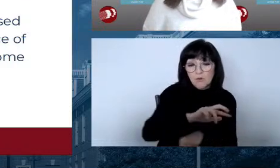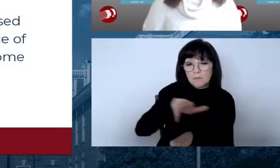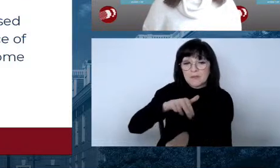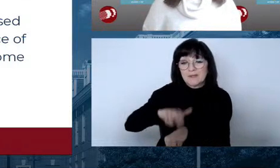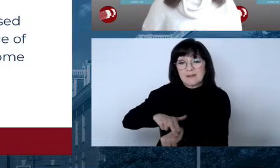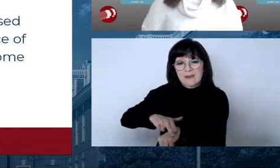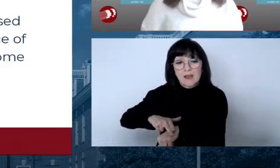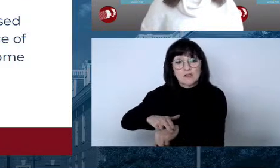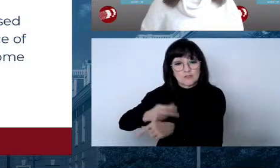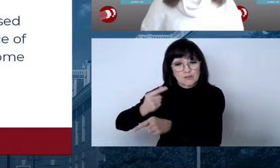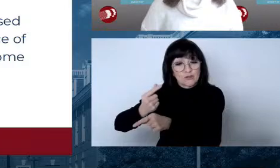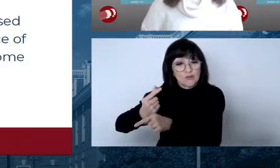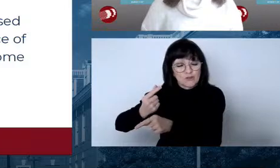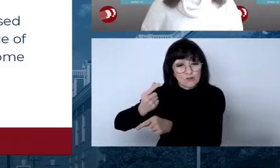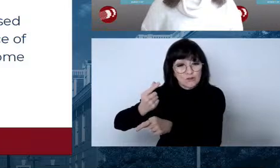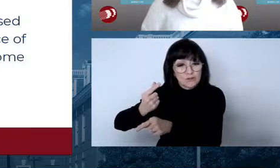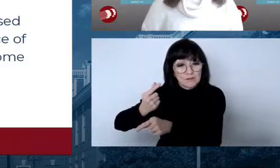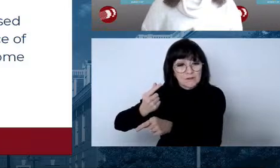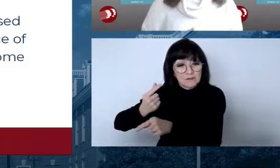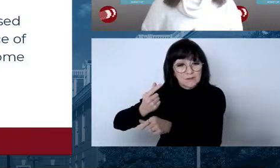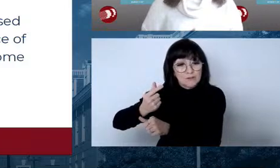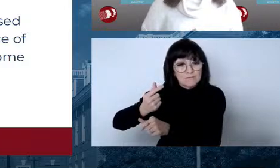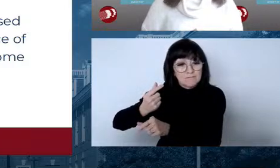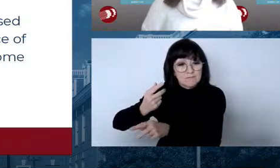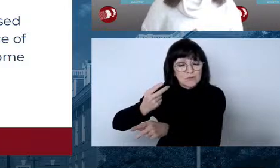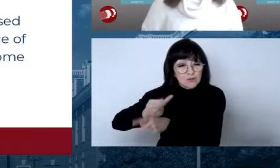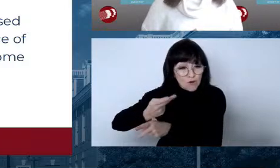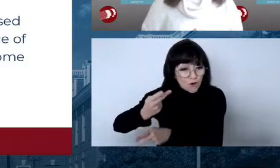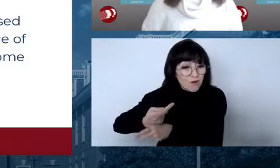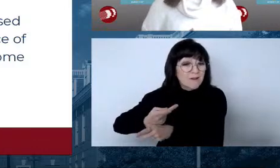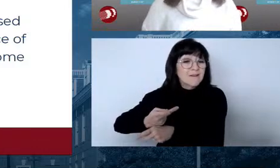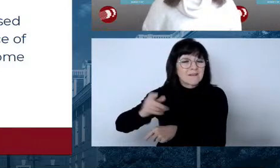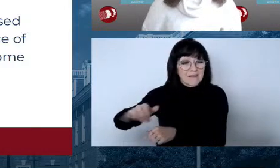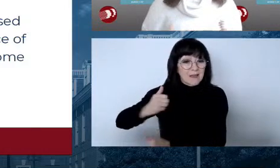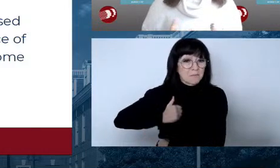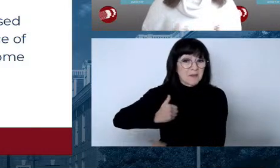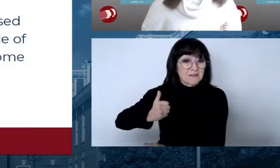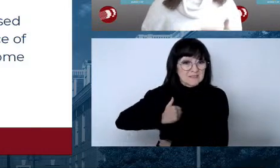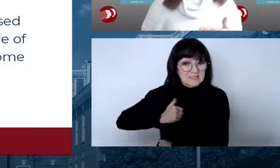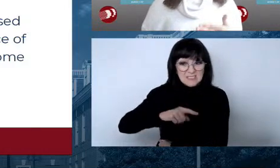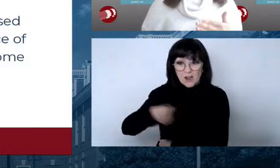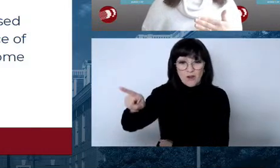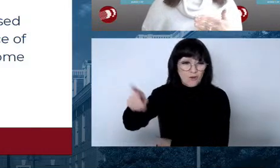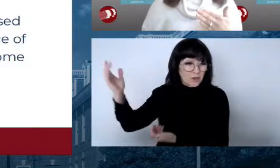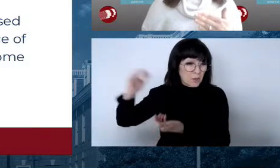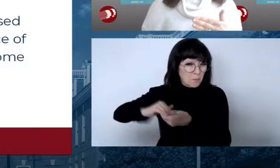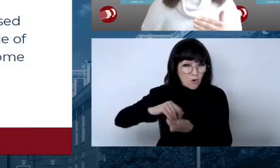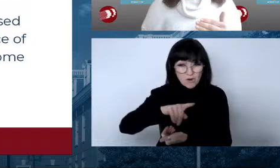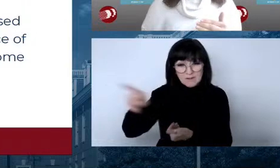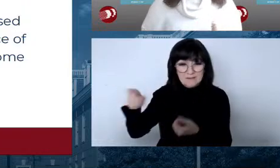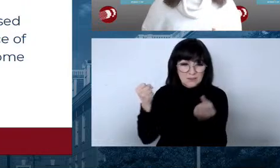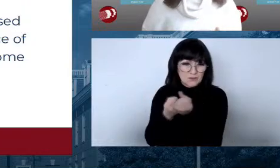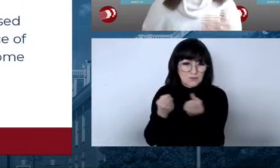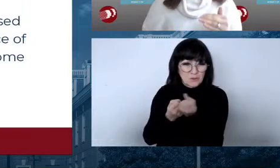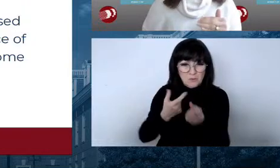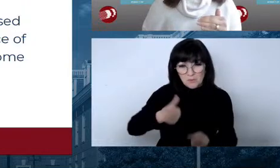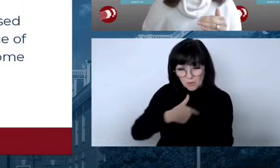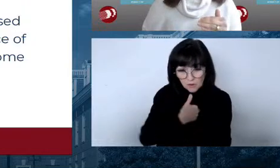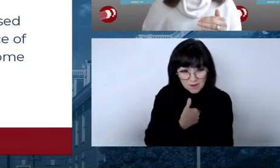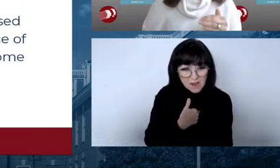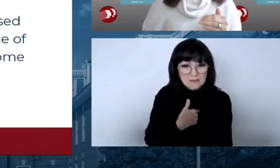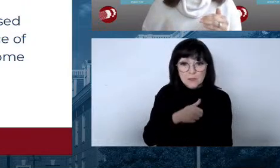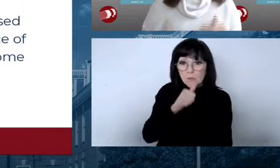curative partners that are really the backbone of our testing infrastructure, but we know that health systems and private